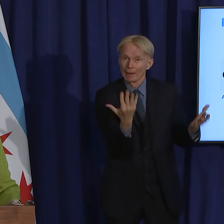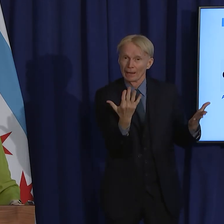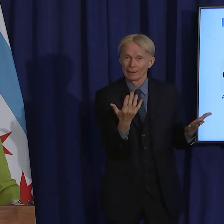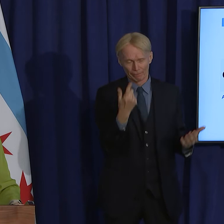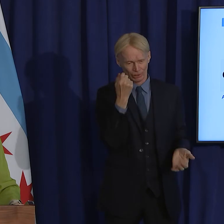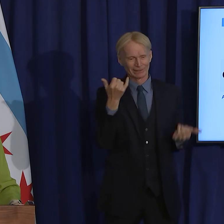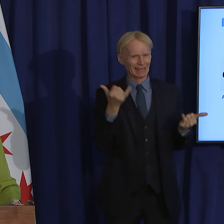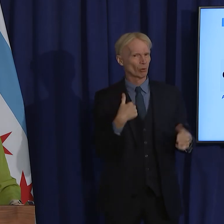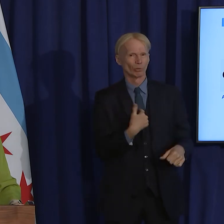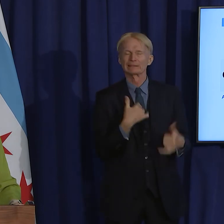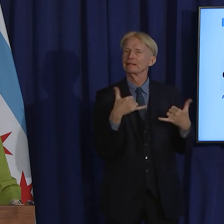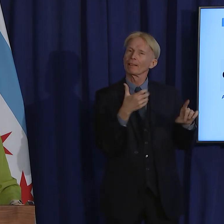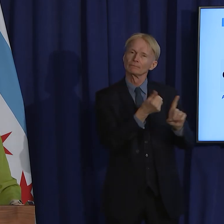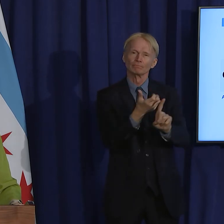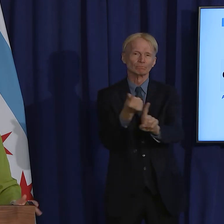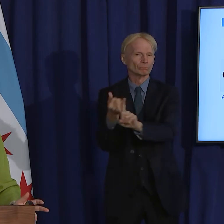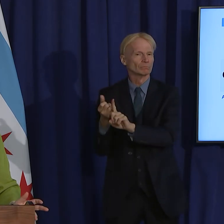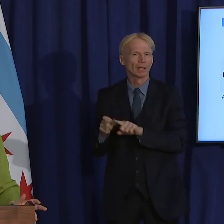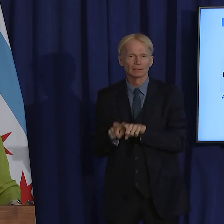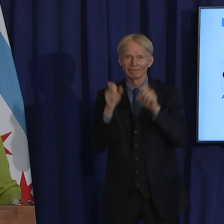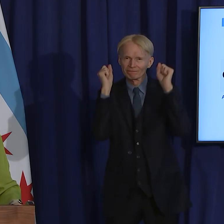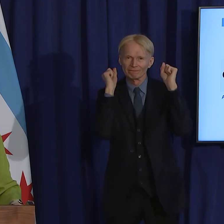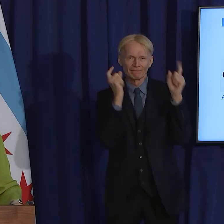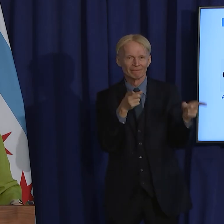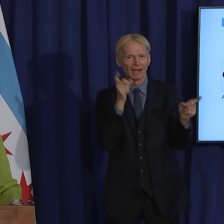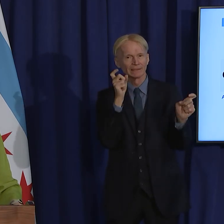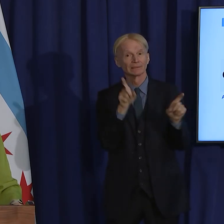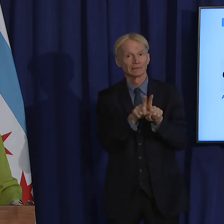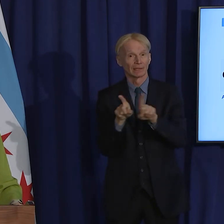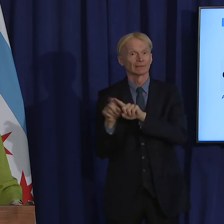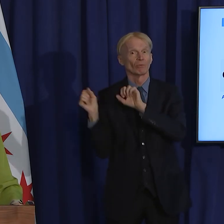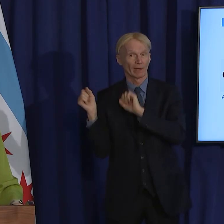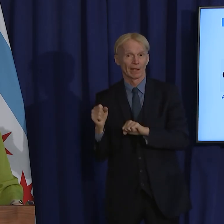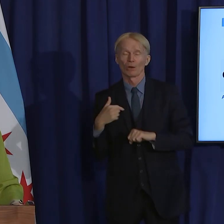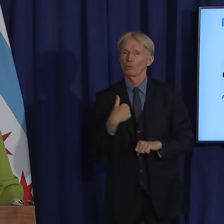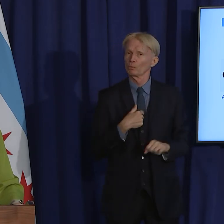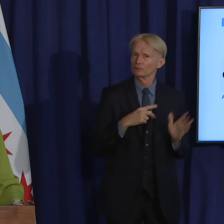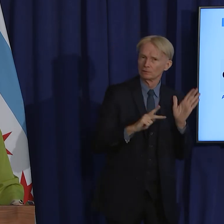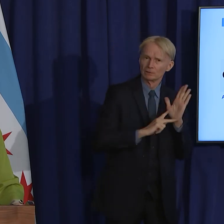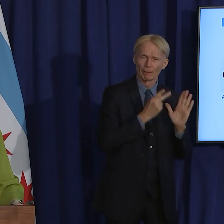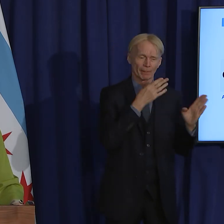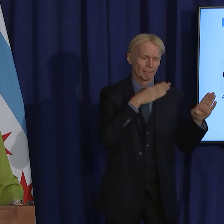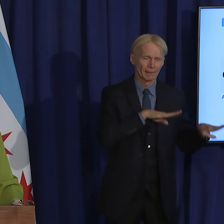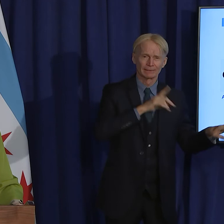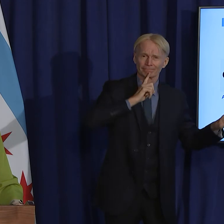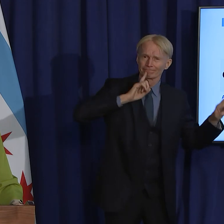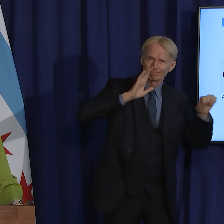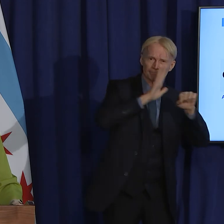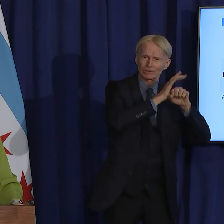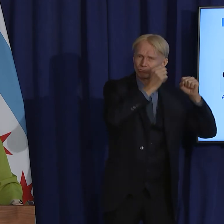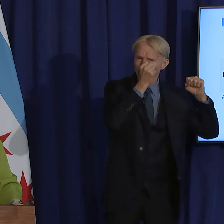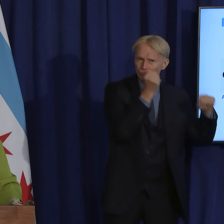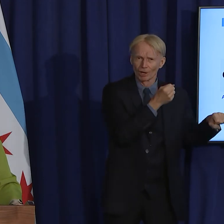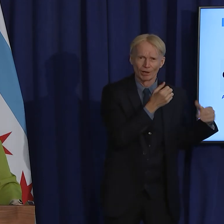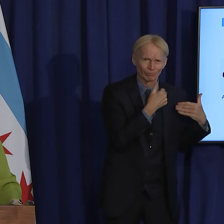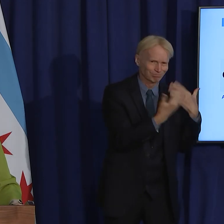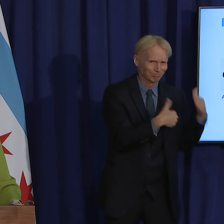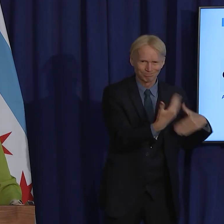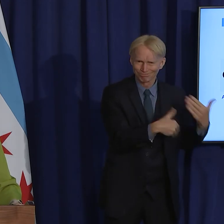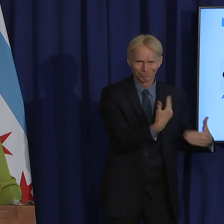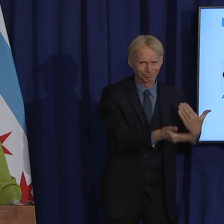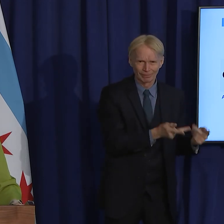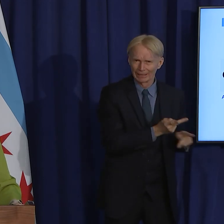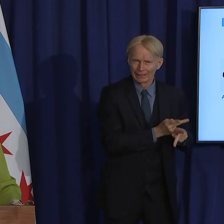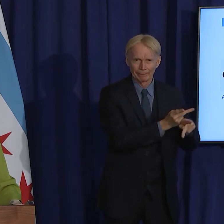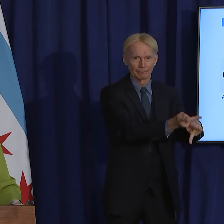vaccine in arms just as fast as we can get it here. So we're doubly committed with the Moderna and the Pfizer, and we'll keep going just as quickly